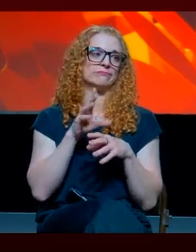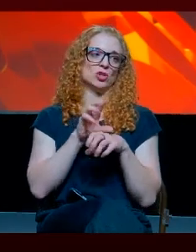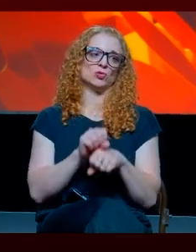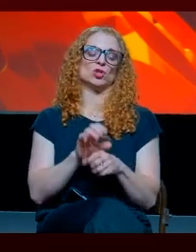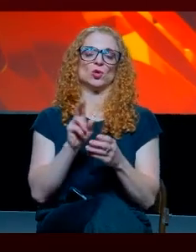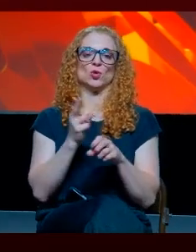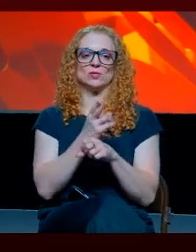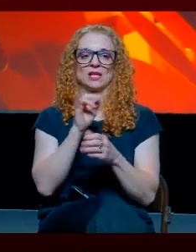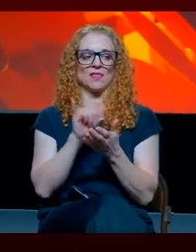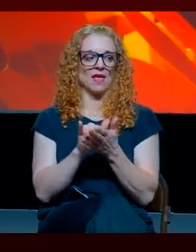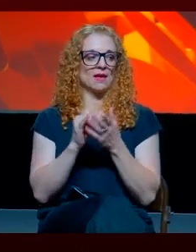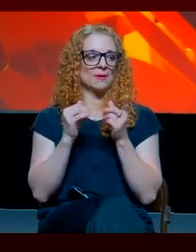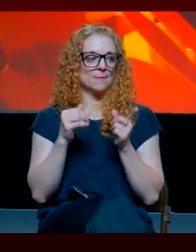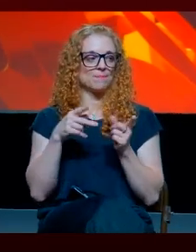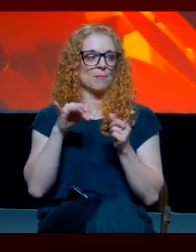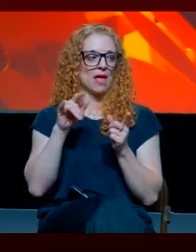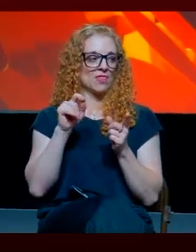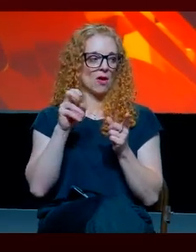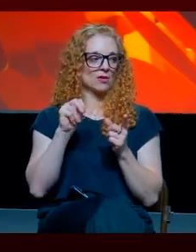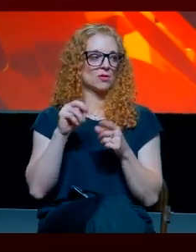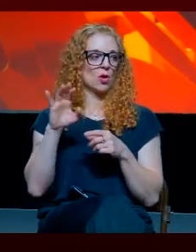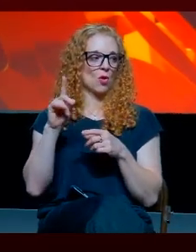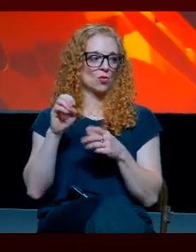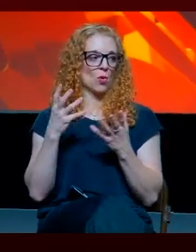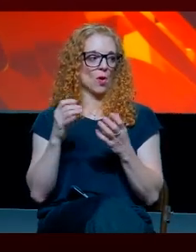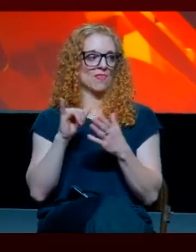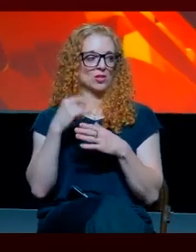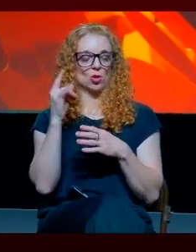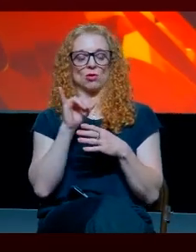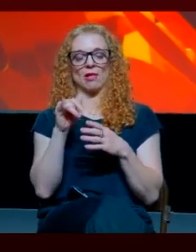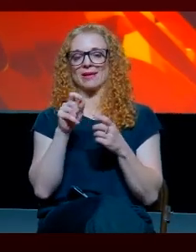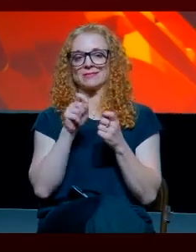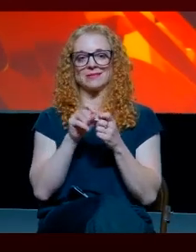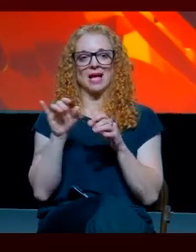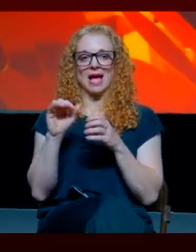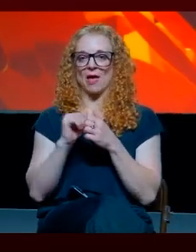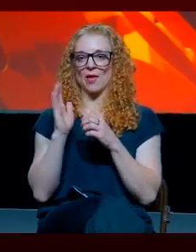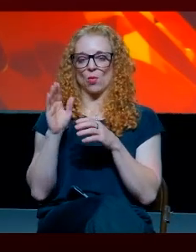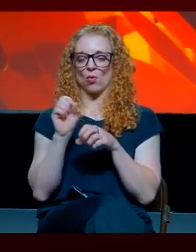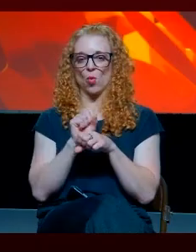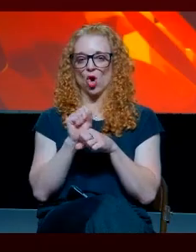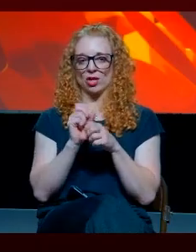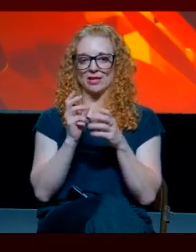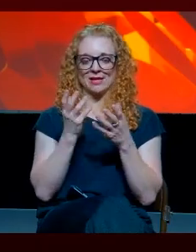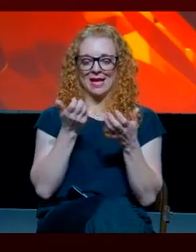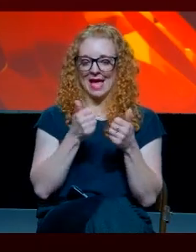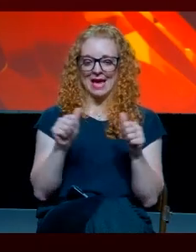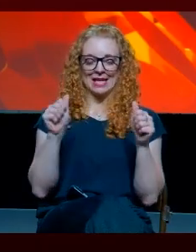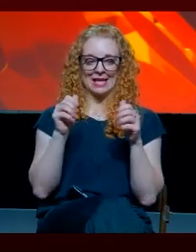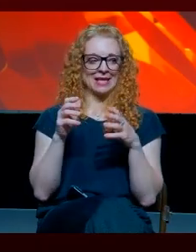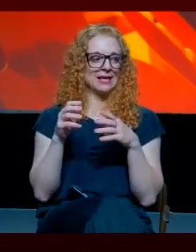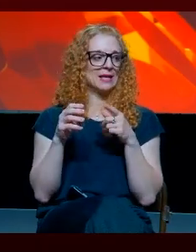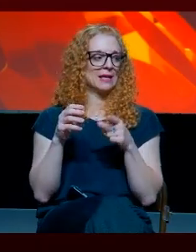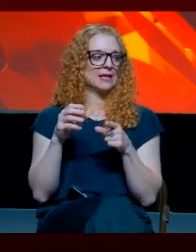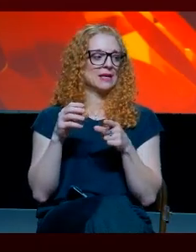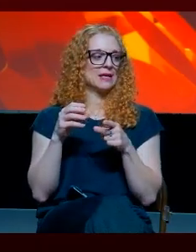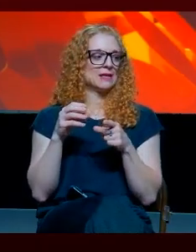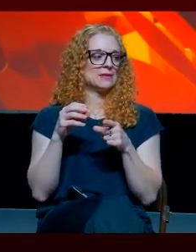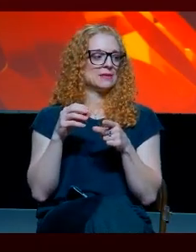the Python code, we want that to look like it's just how they would just work any day. So in